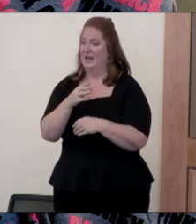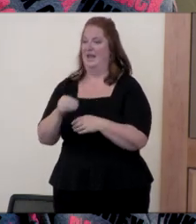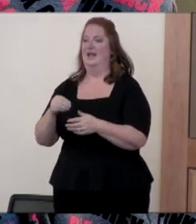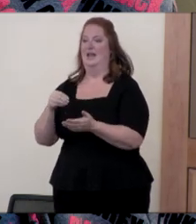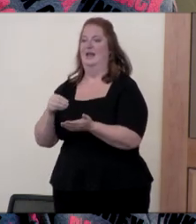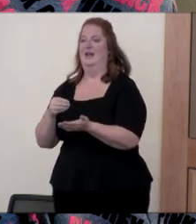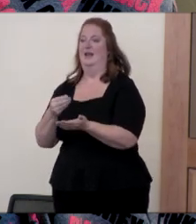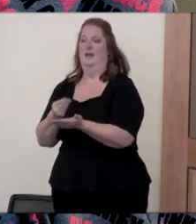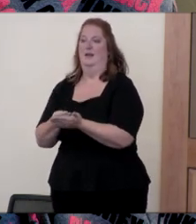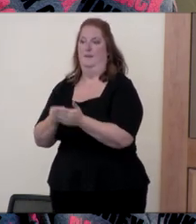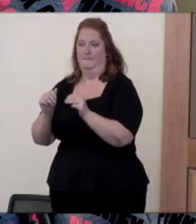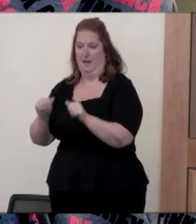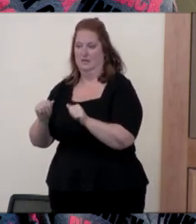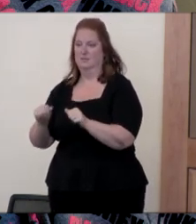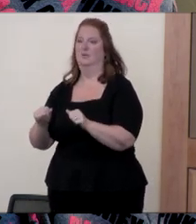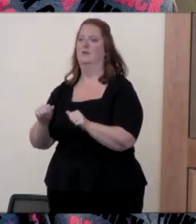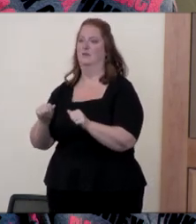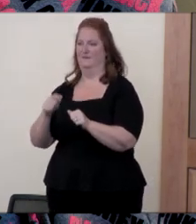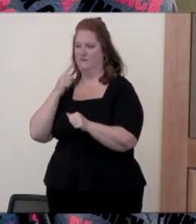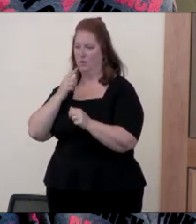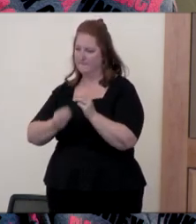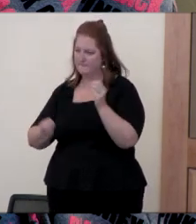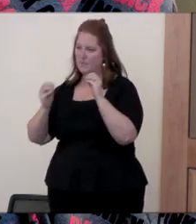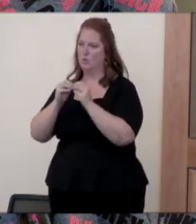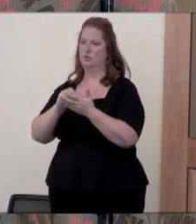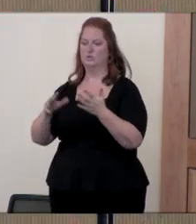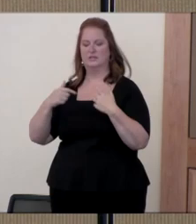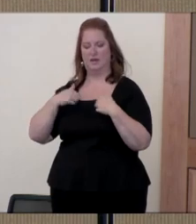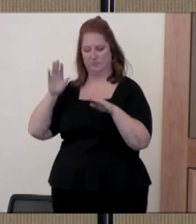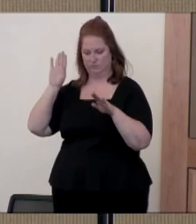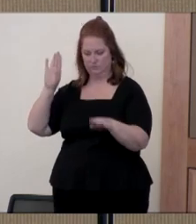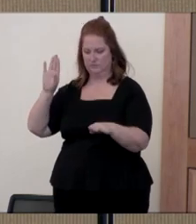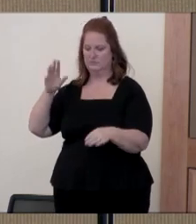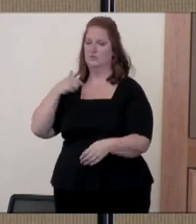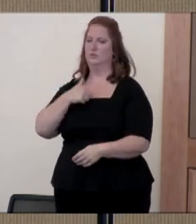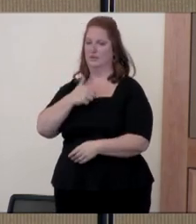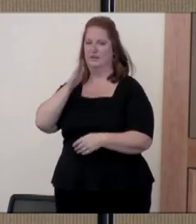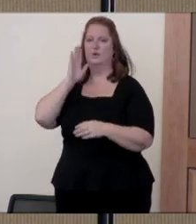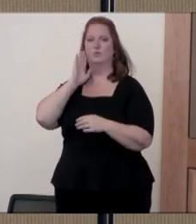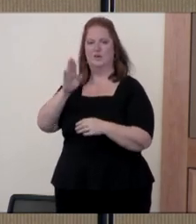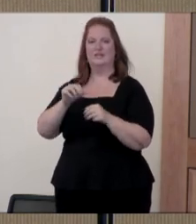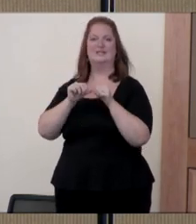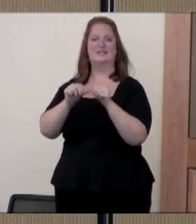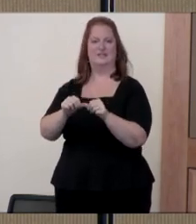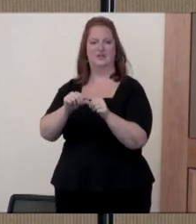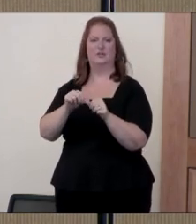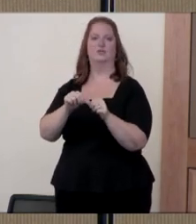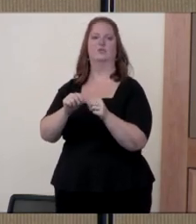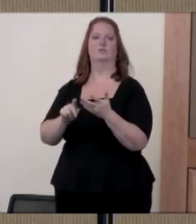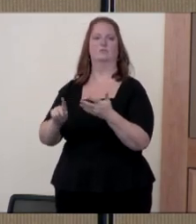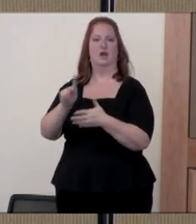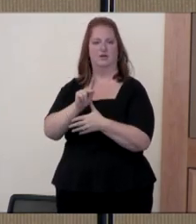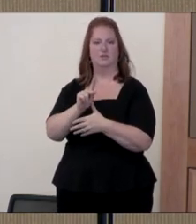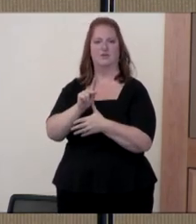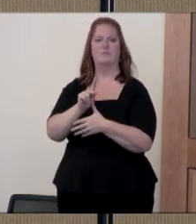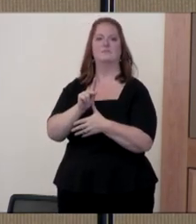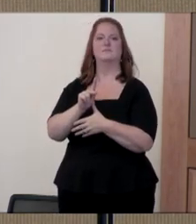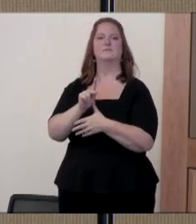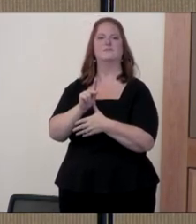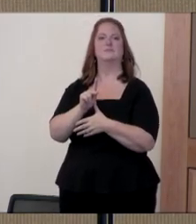students. I'm committing to you that we will continue these improvements and priority service